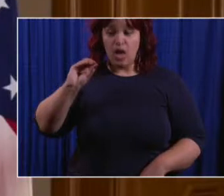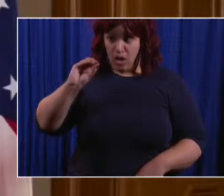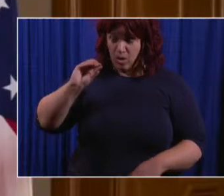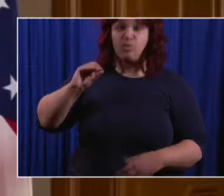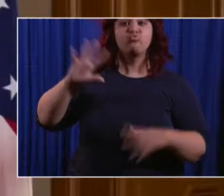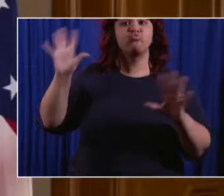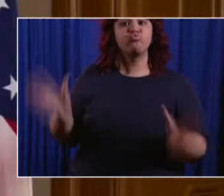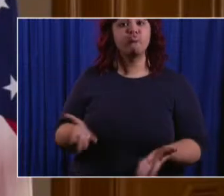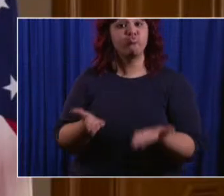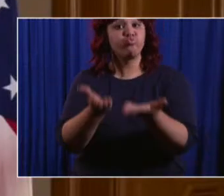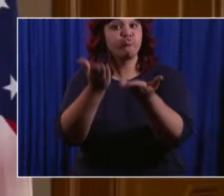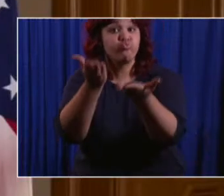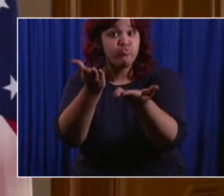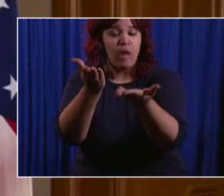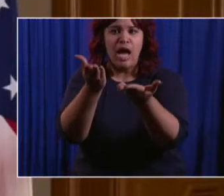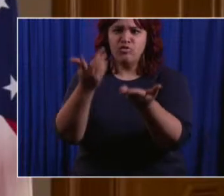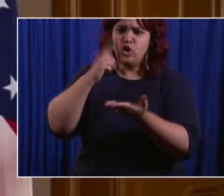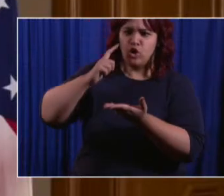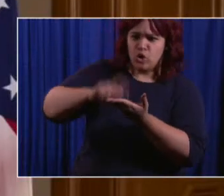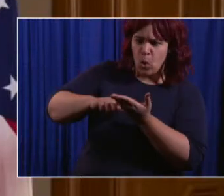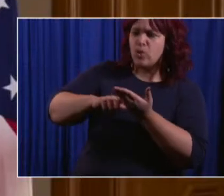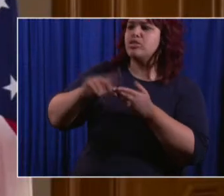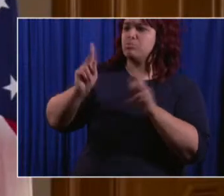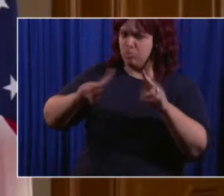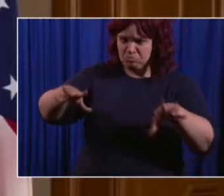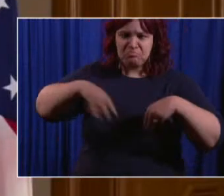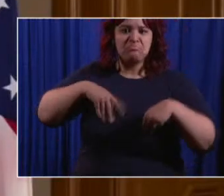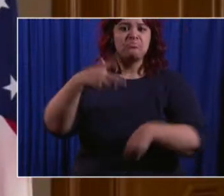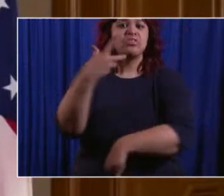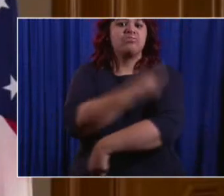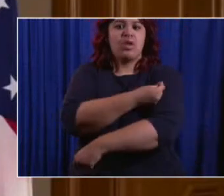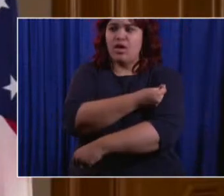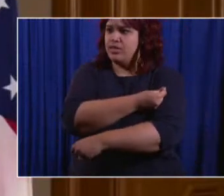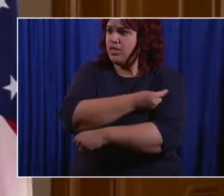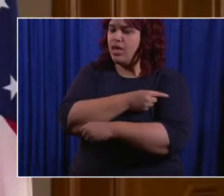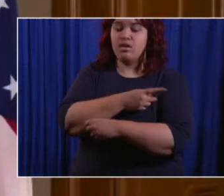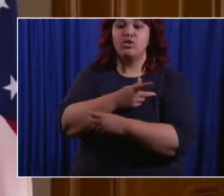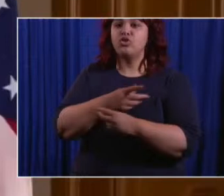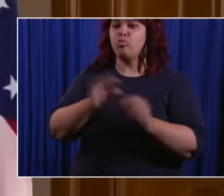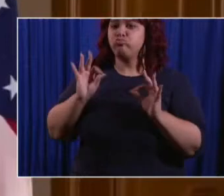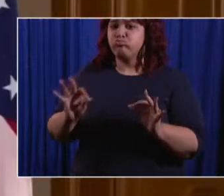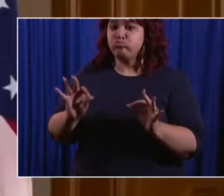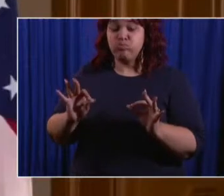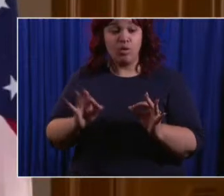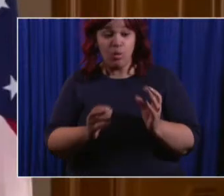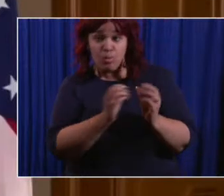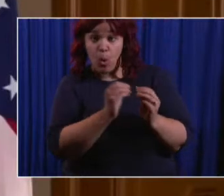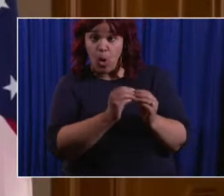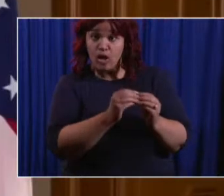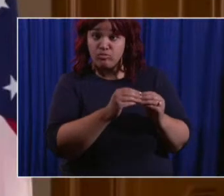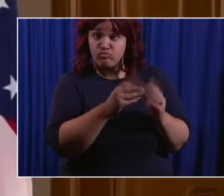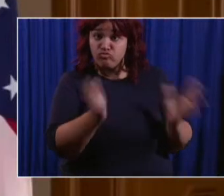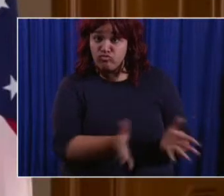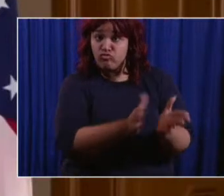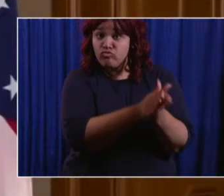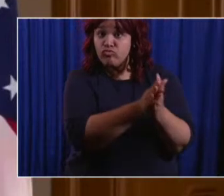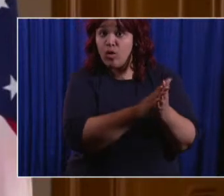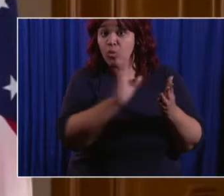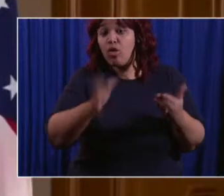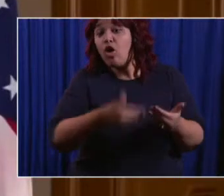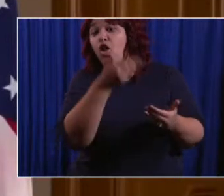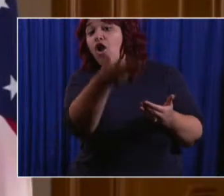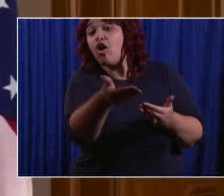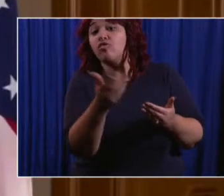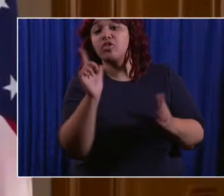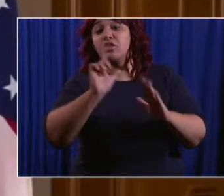you would think of including moving forward, or would this be the end of incentives? No, Tom, I don't think we know. I mean, look, we make,